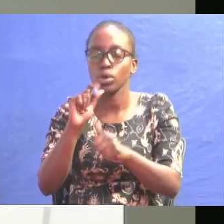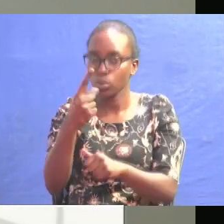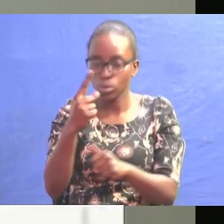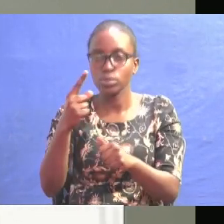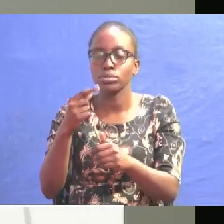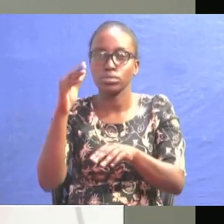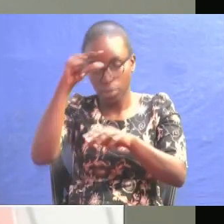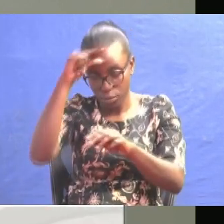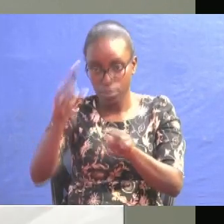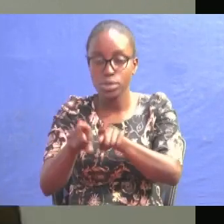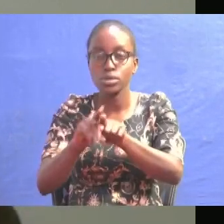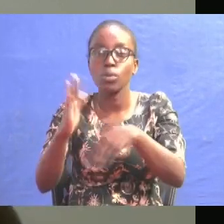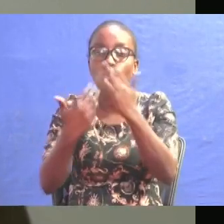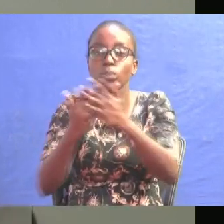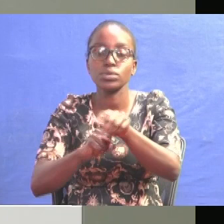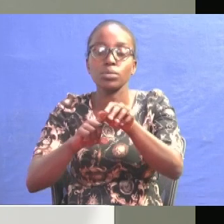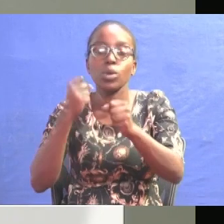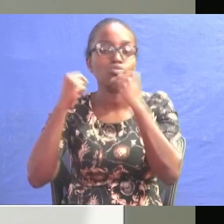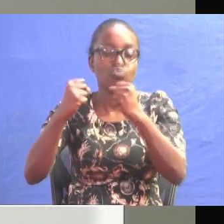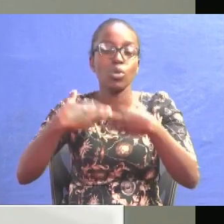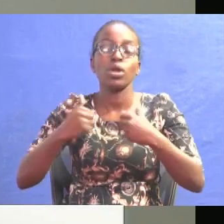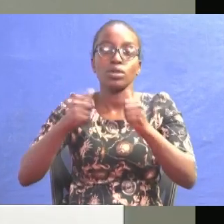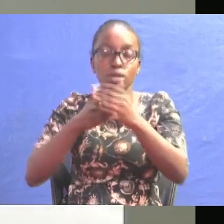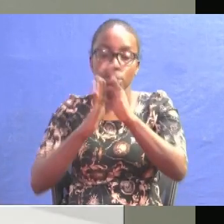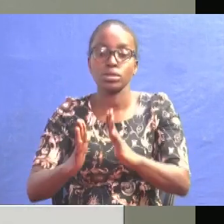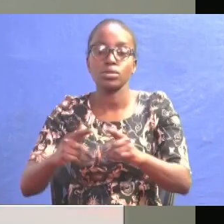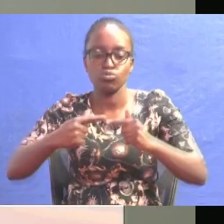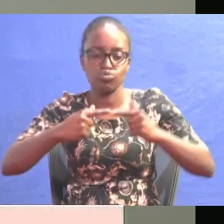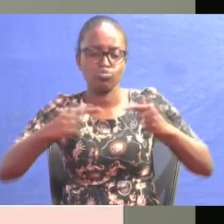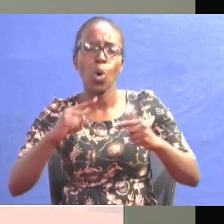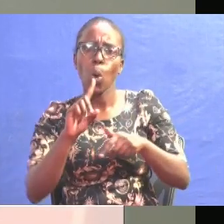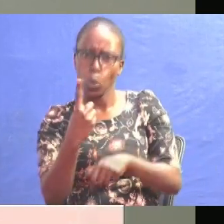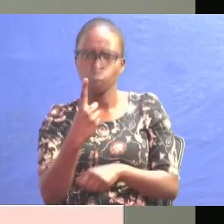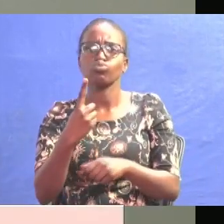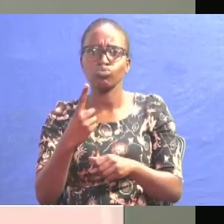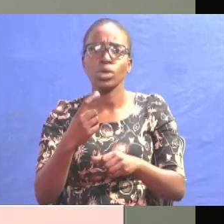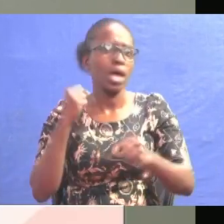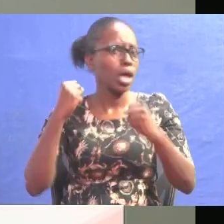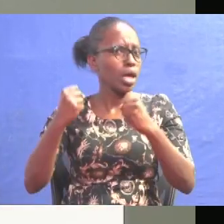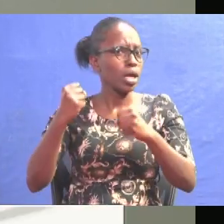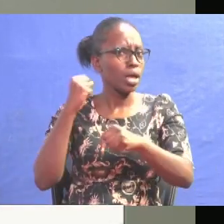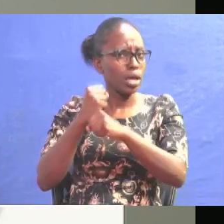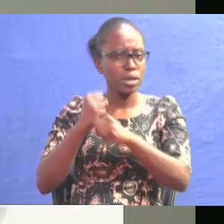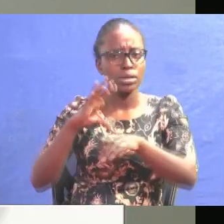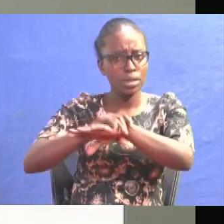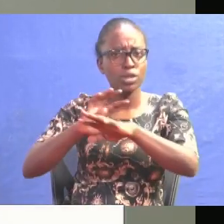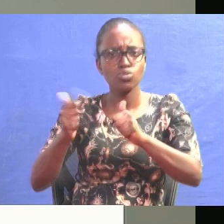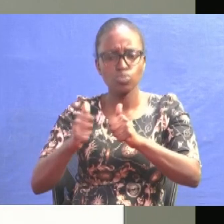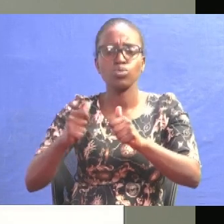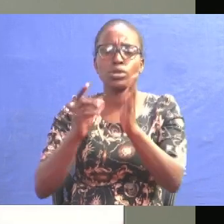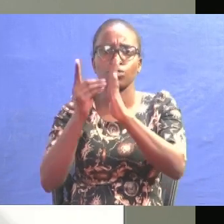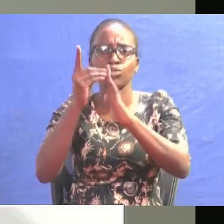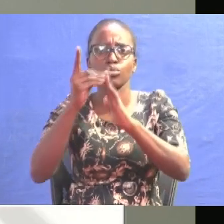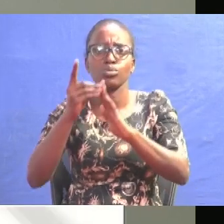sure, being a strong opposition leader to this country, it has contributed to immense development of our country. It